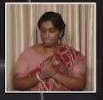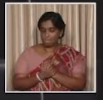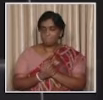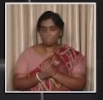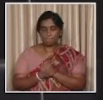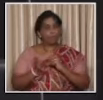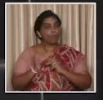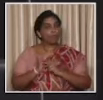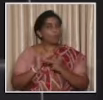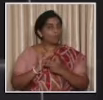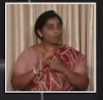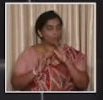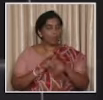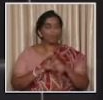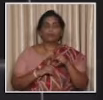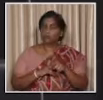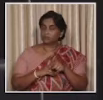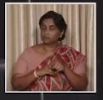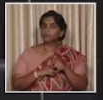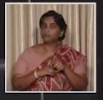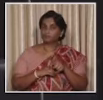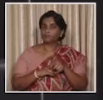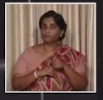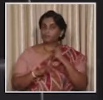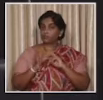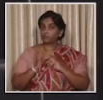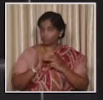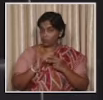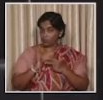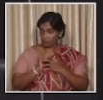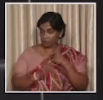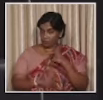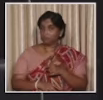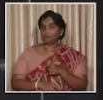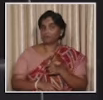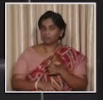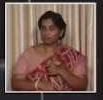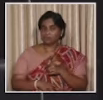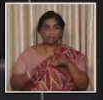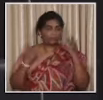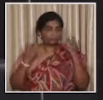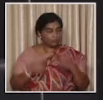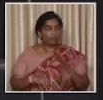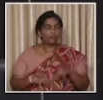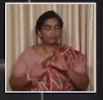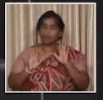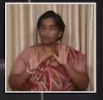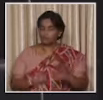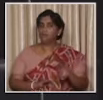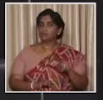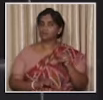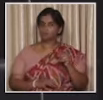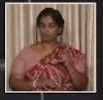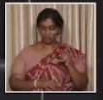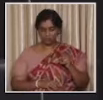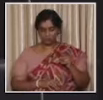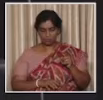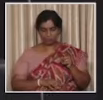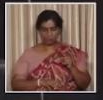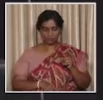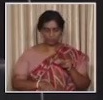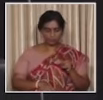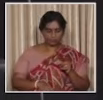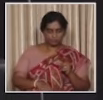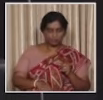opportunity. So WASIP project is now almost concluded, but they have given an additional 40 million, I am told. But then unfortunately, they have